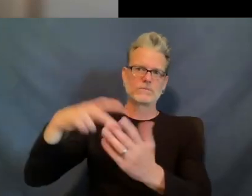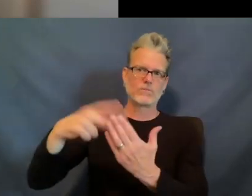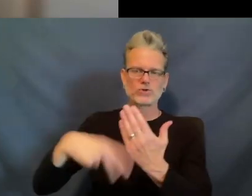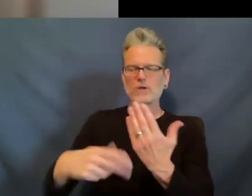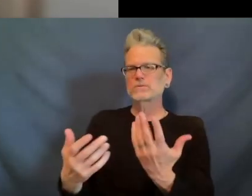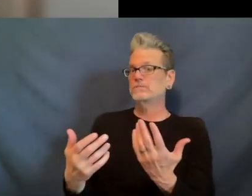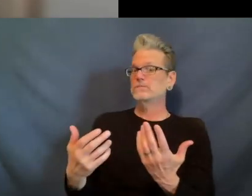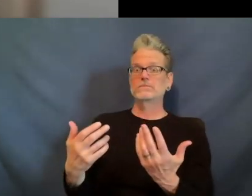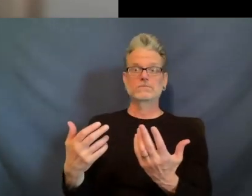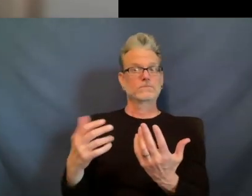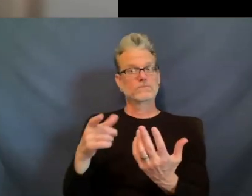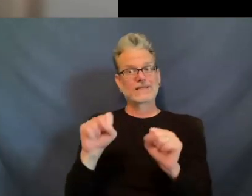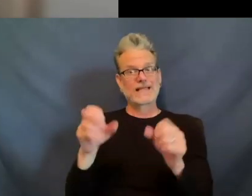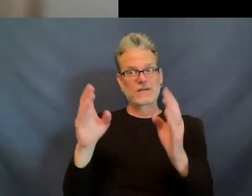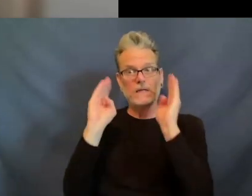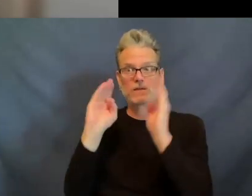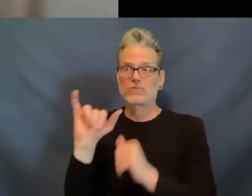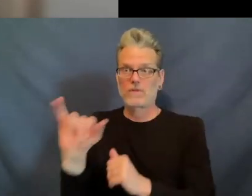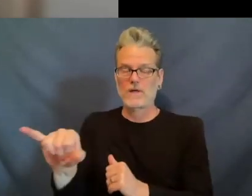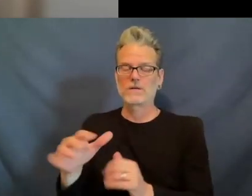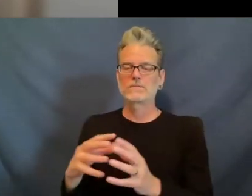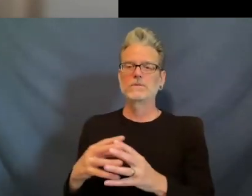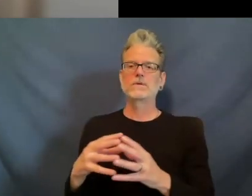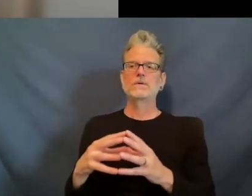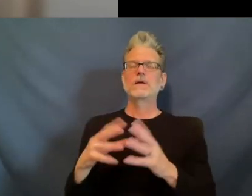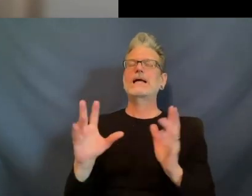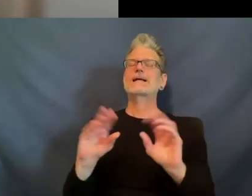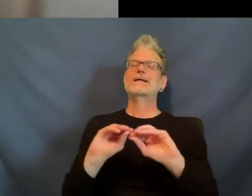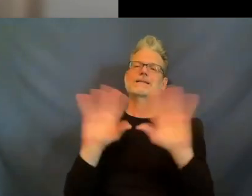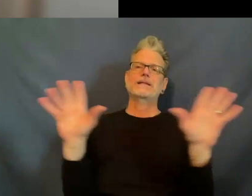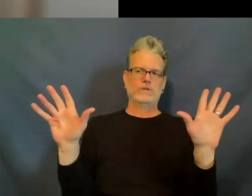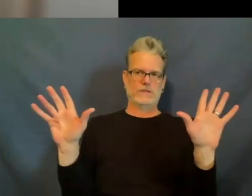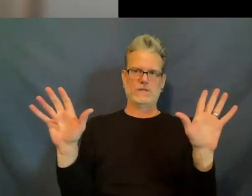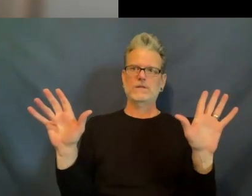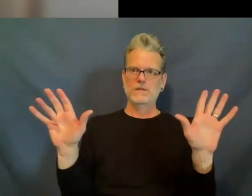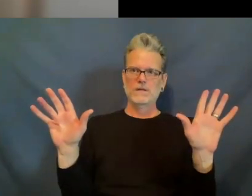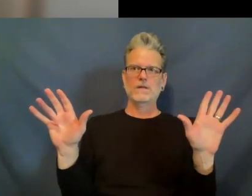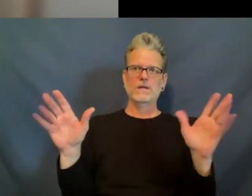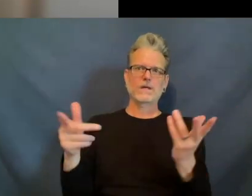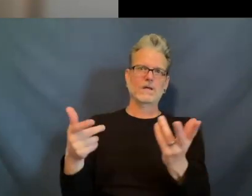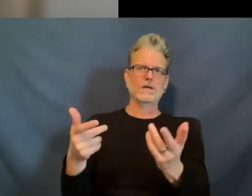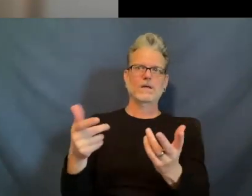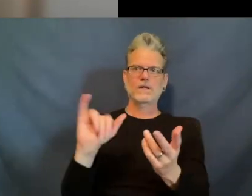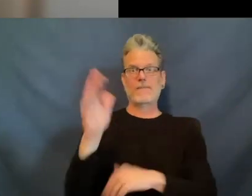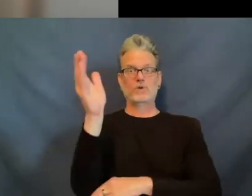special attention to? So clearly, what was really emphasized during the presentation were the